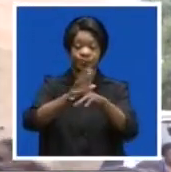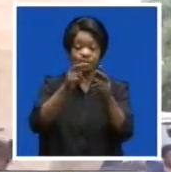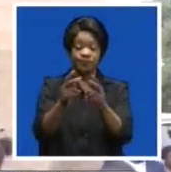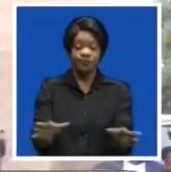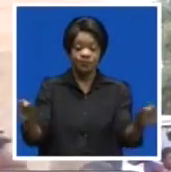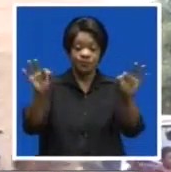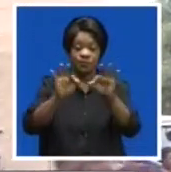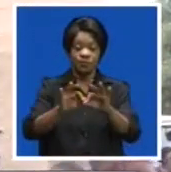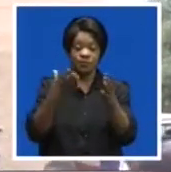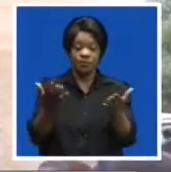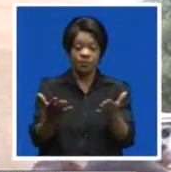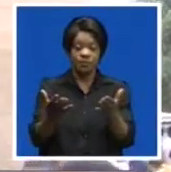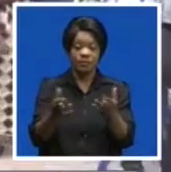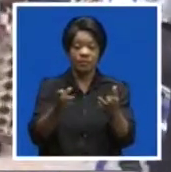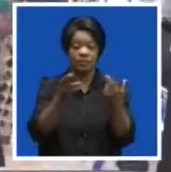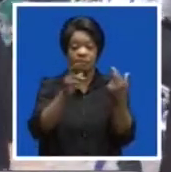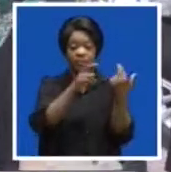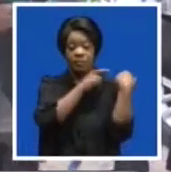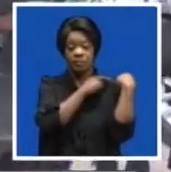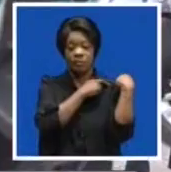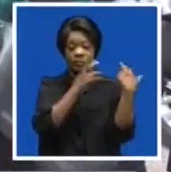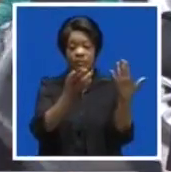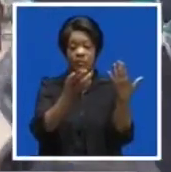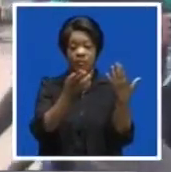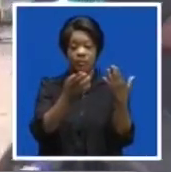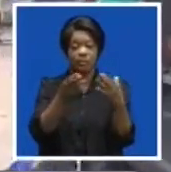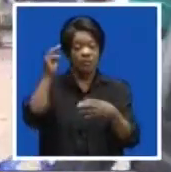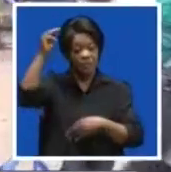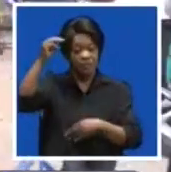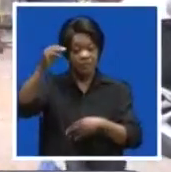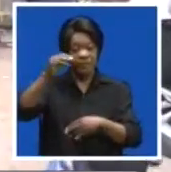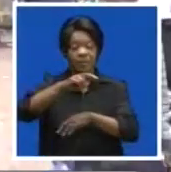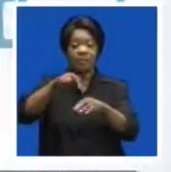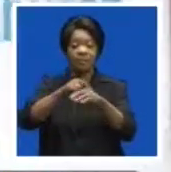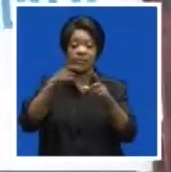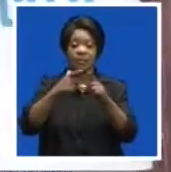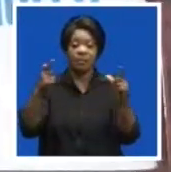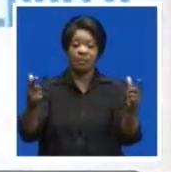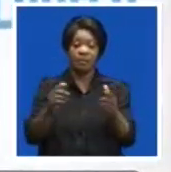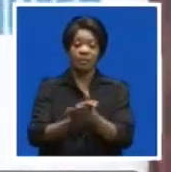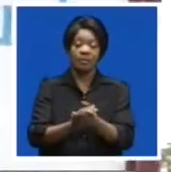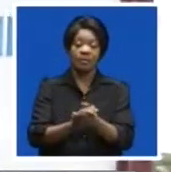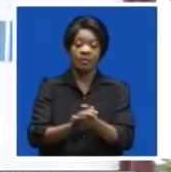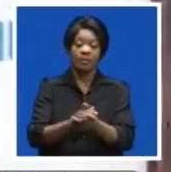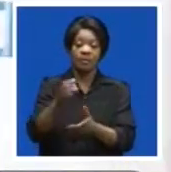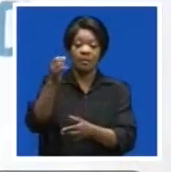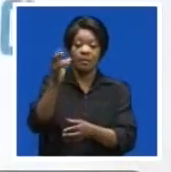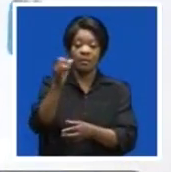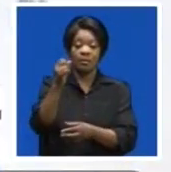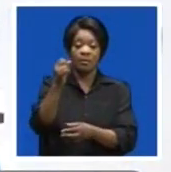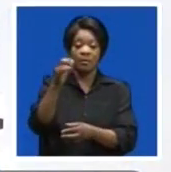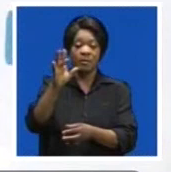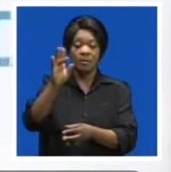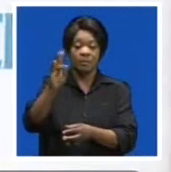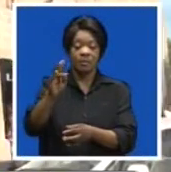in promoting peace and unity in communities and the nation at large. This was the case at Swan Seventh-day Adventist Church, which